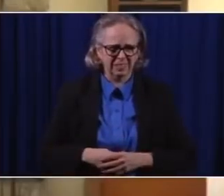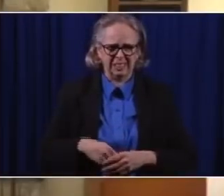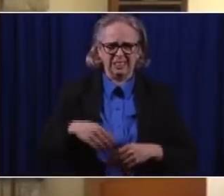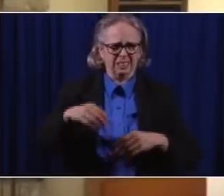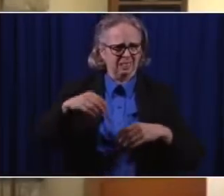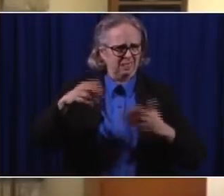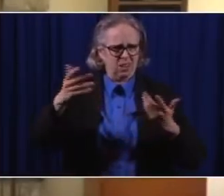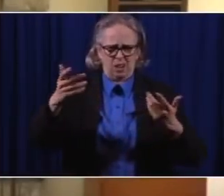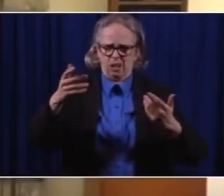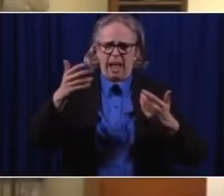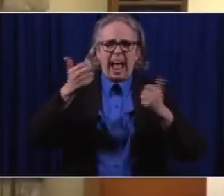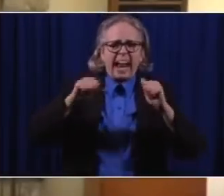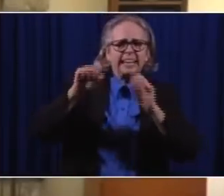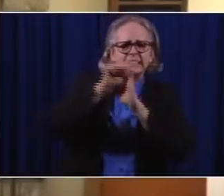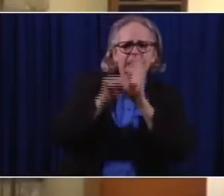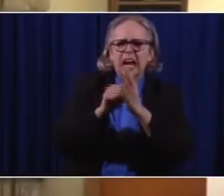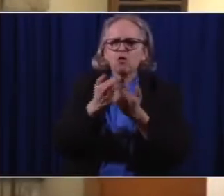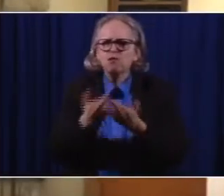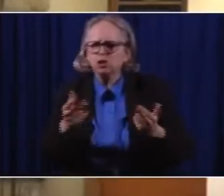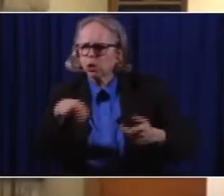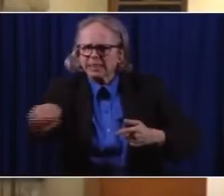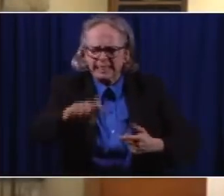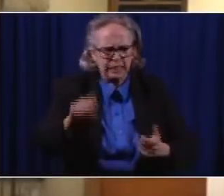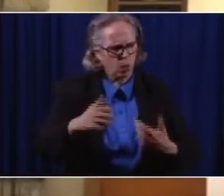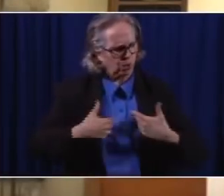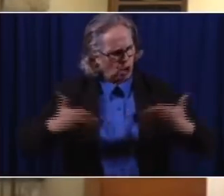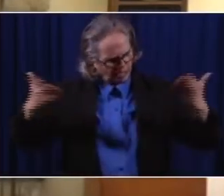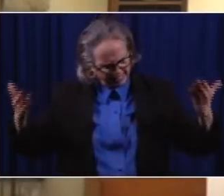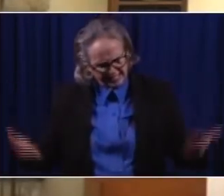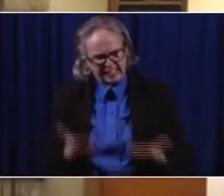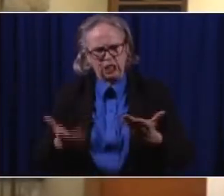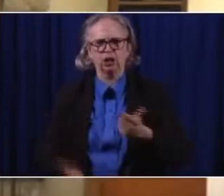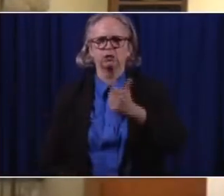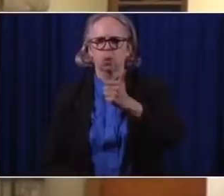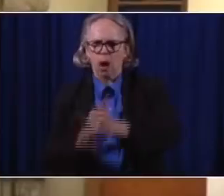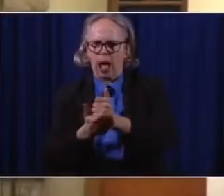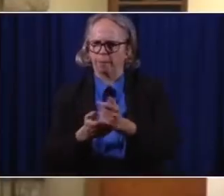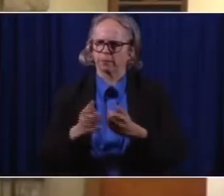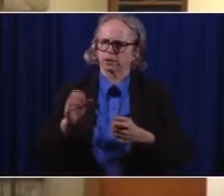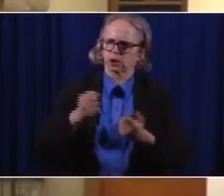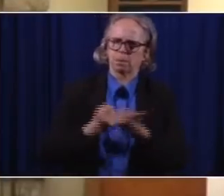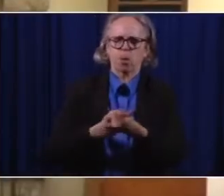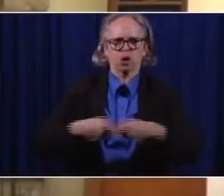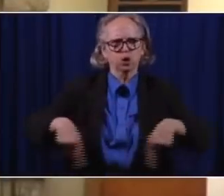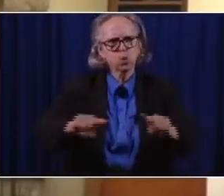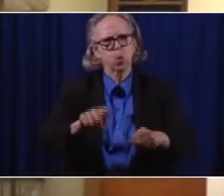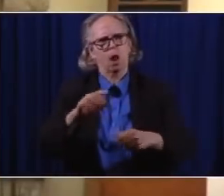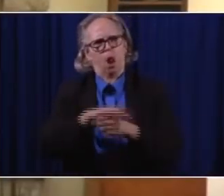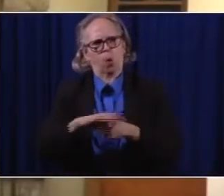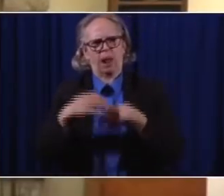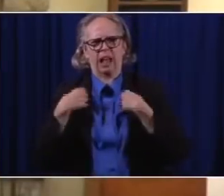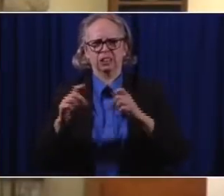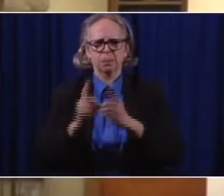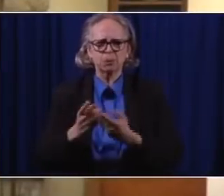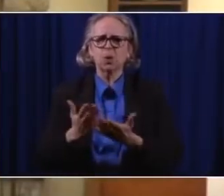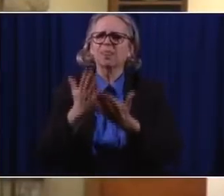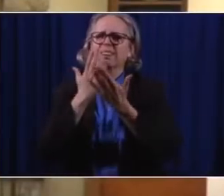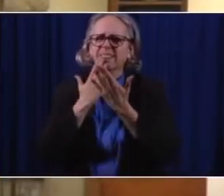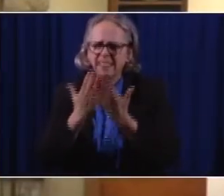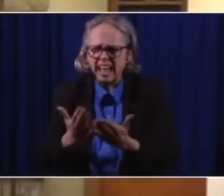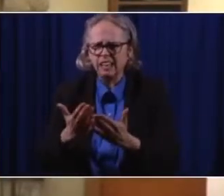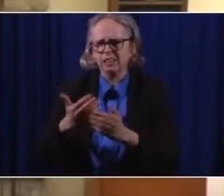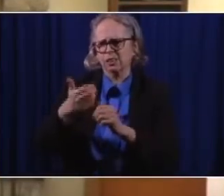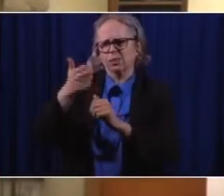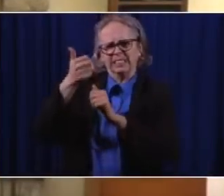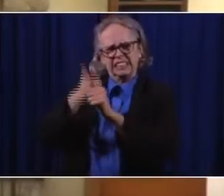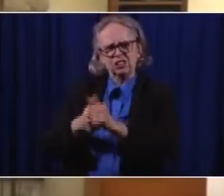fight COVID-19 at the local level. And again, I want to thank our health departments, every worker out there who's at the front line.